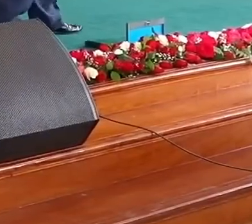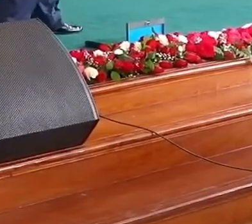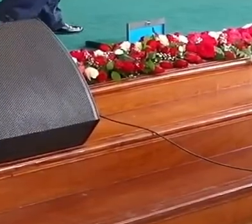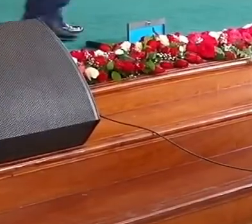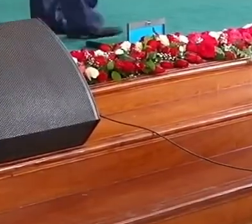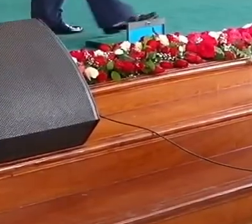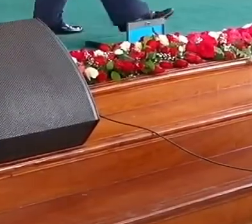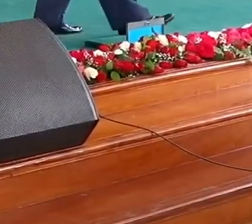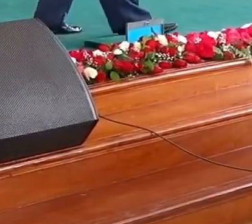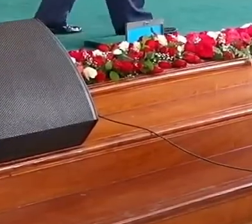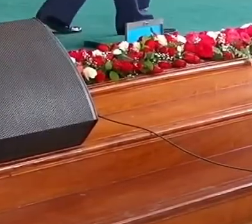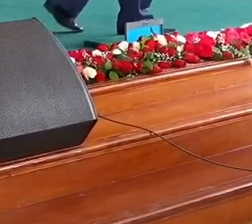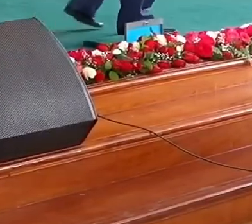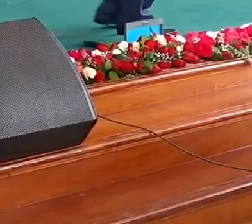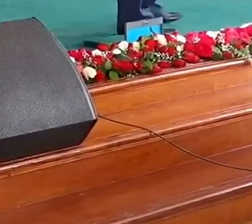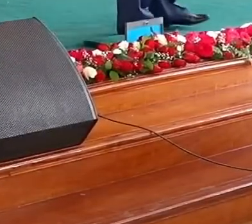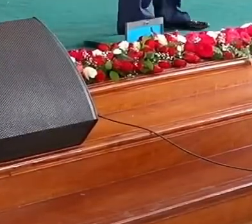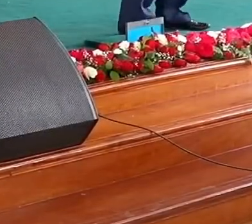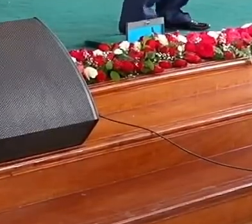in one of her books,